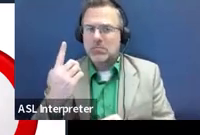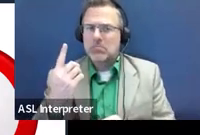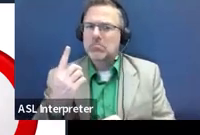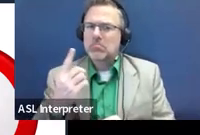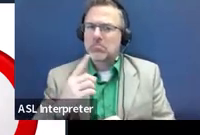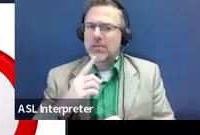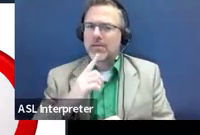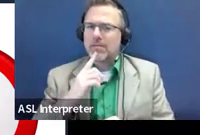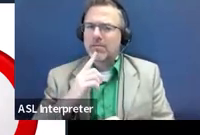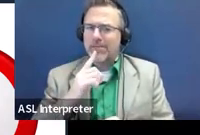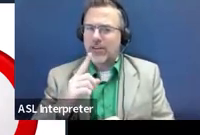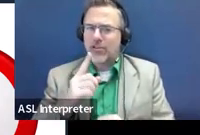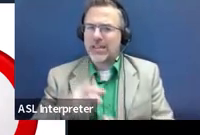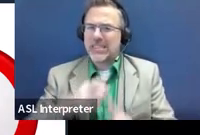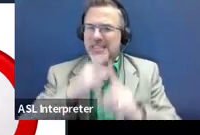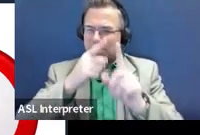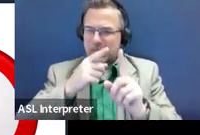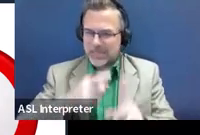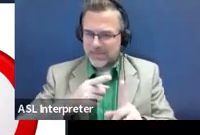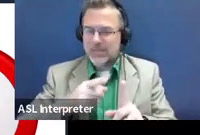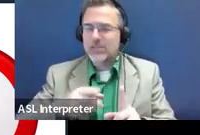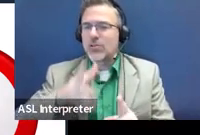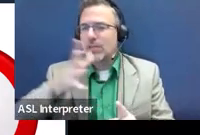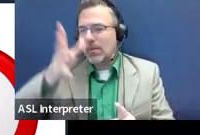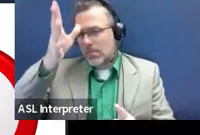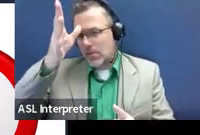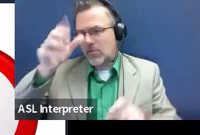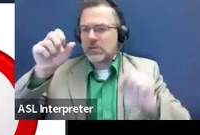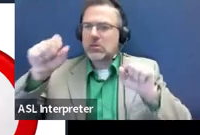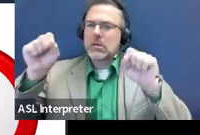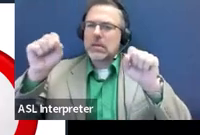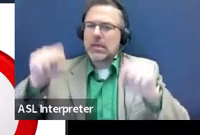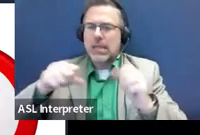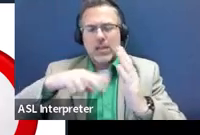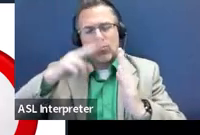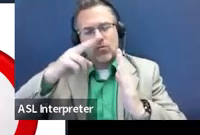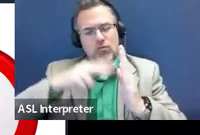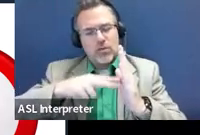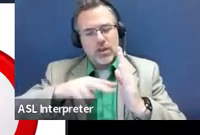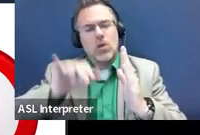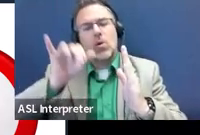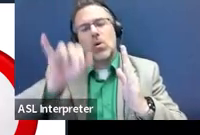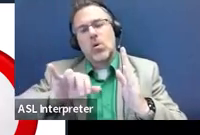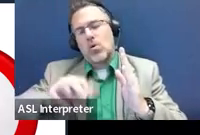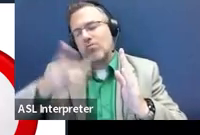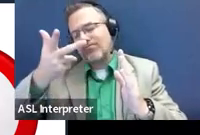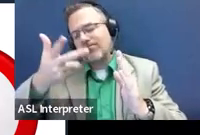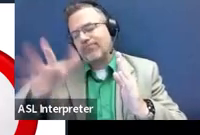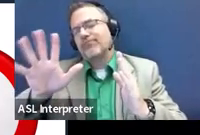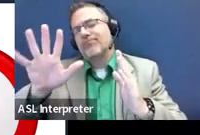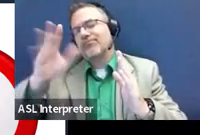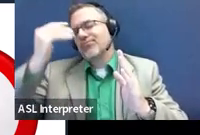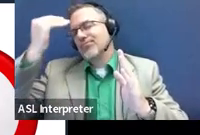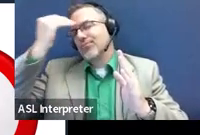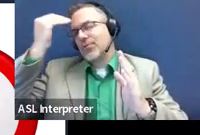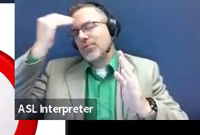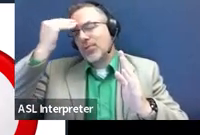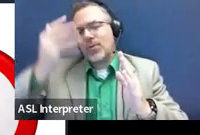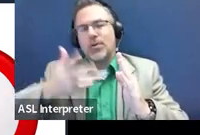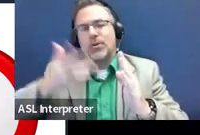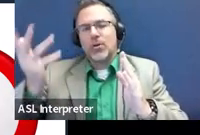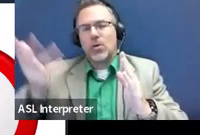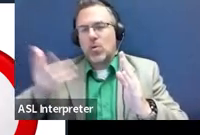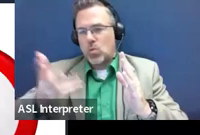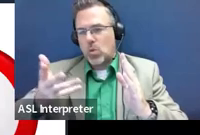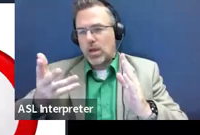that the parents can easily read that and know what is going to be included with the decisions that were